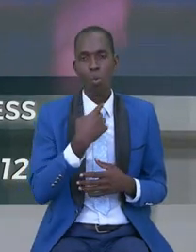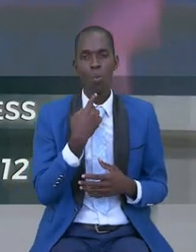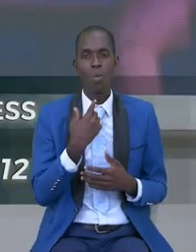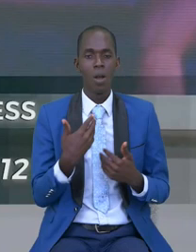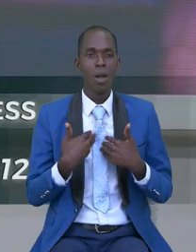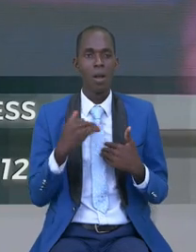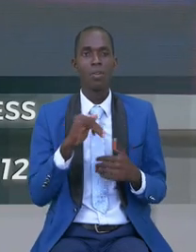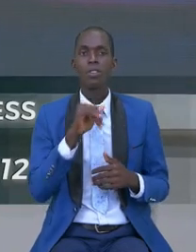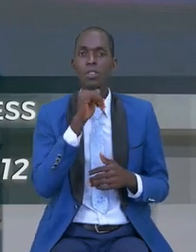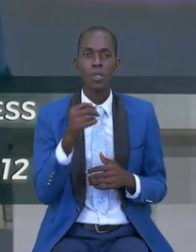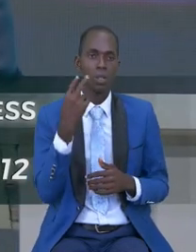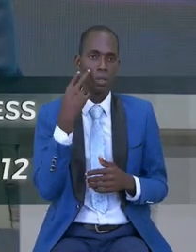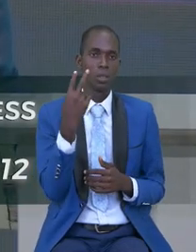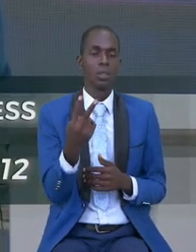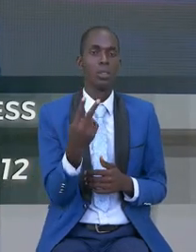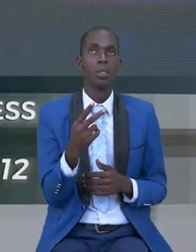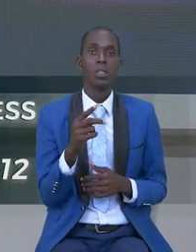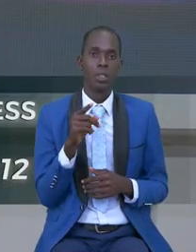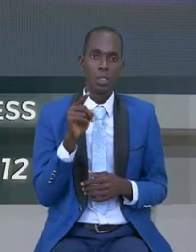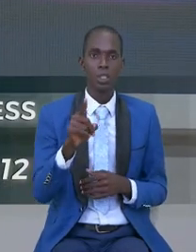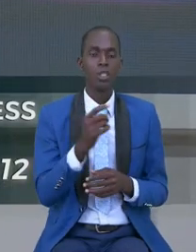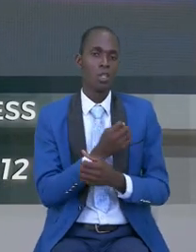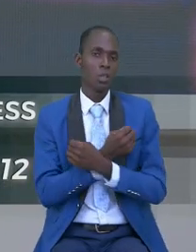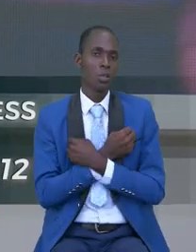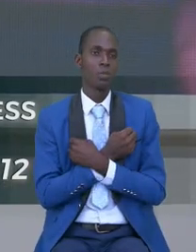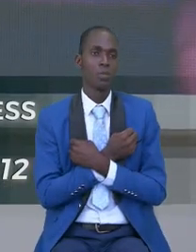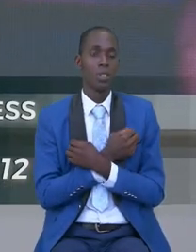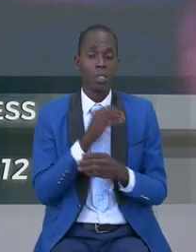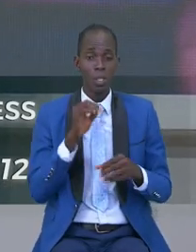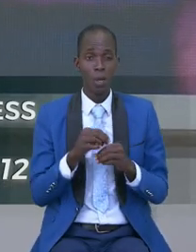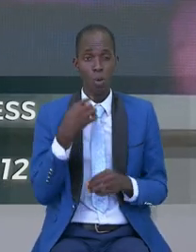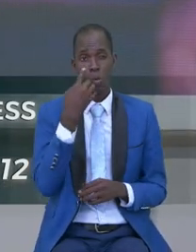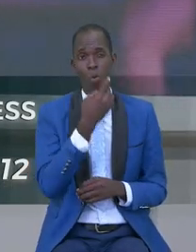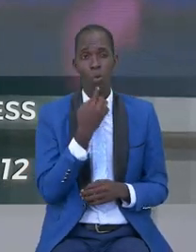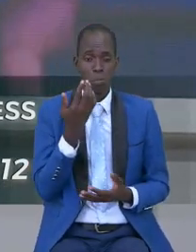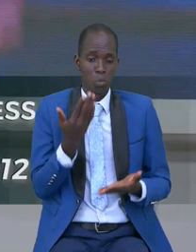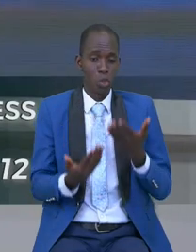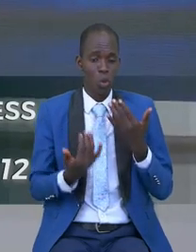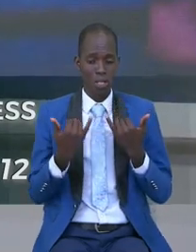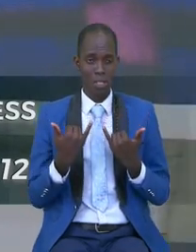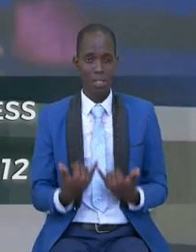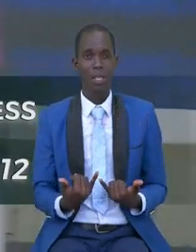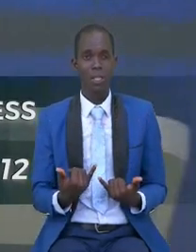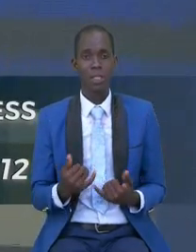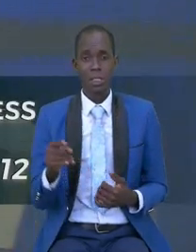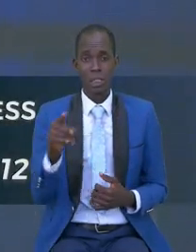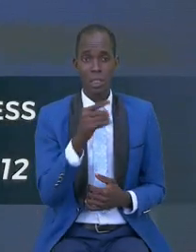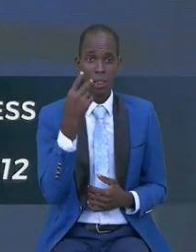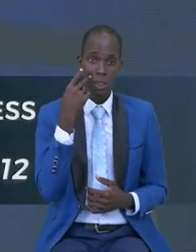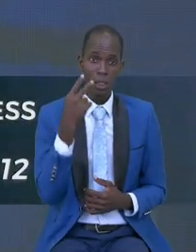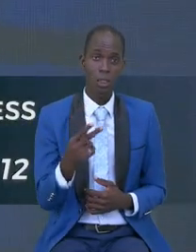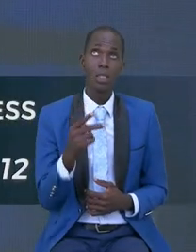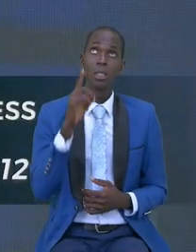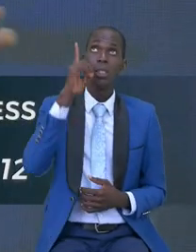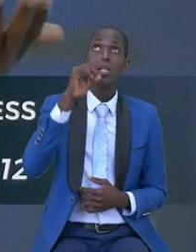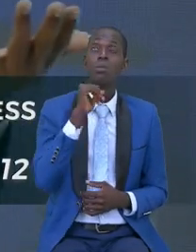have you not seen, ye love, in whom though now ye see him